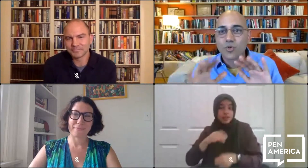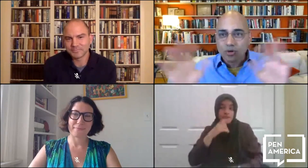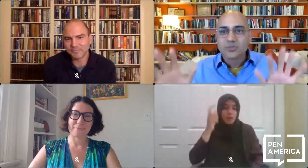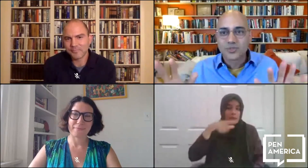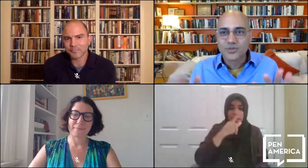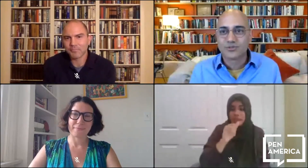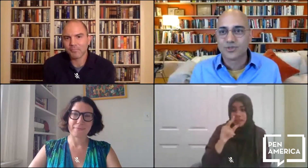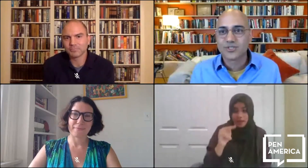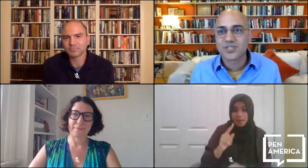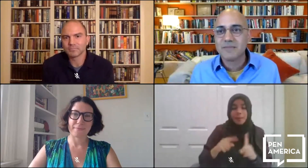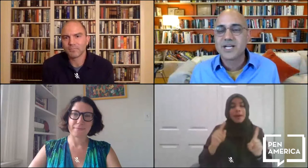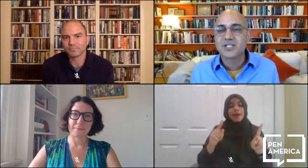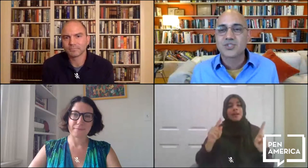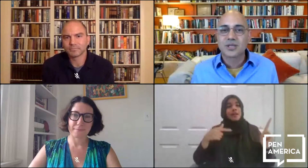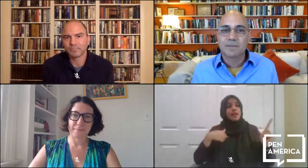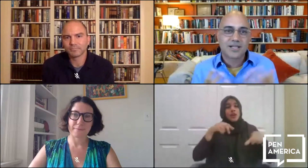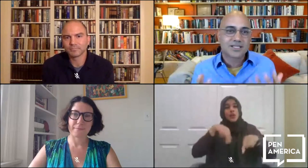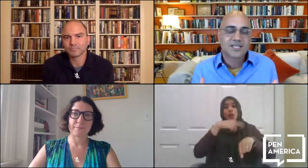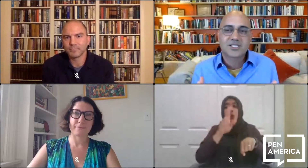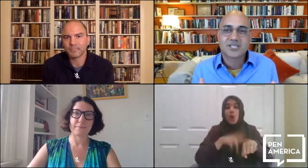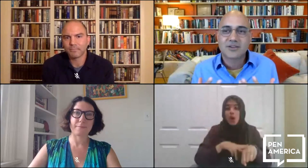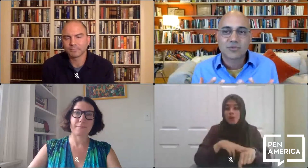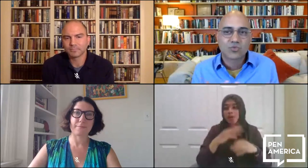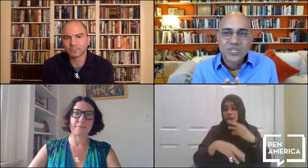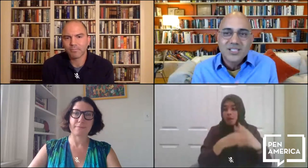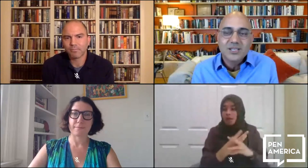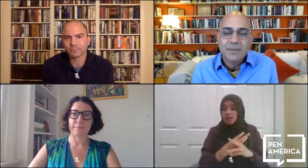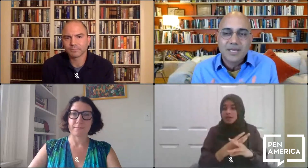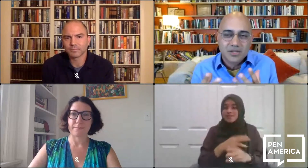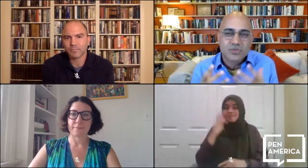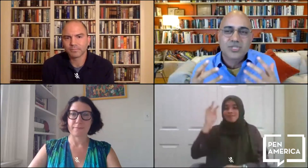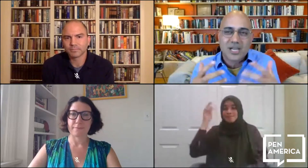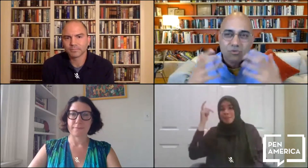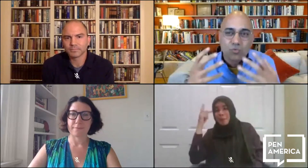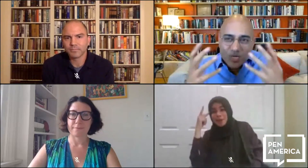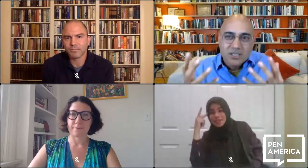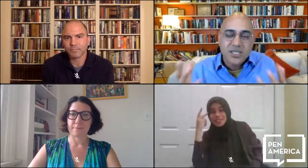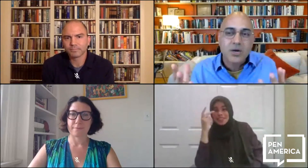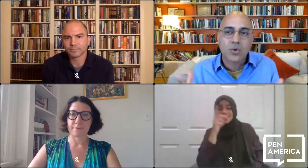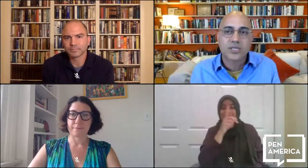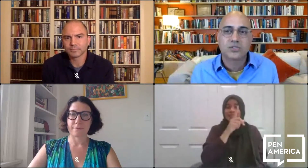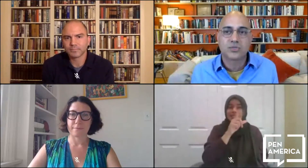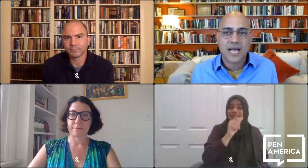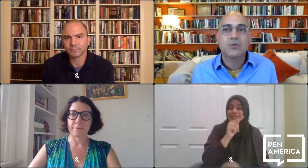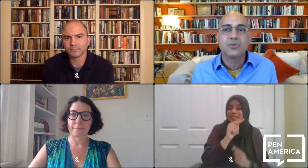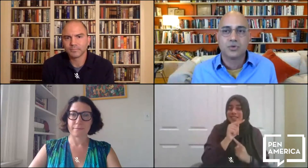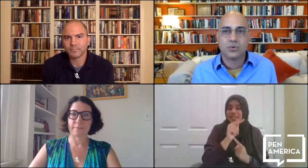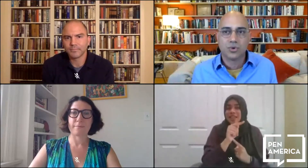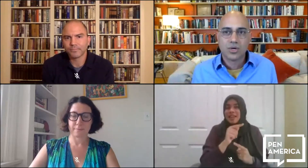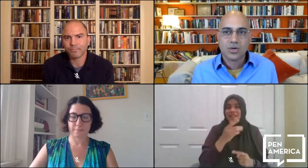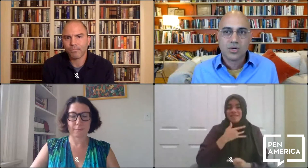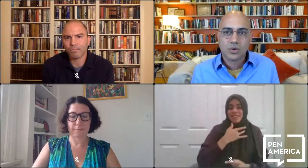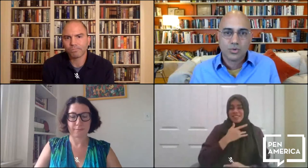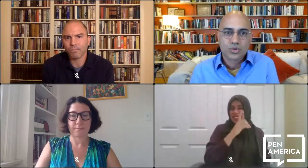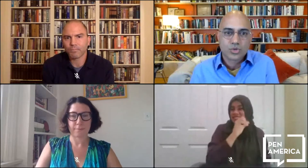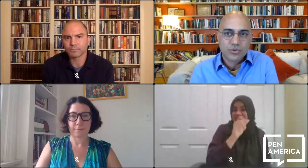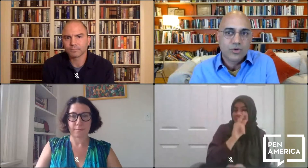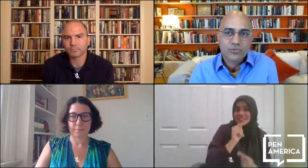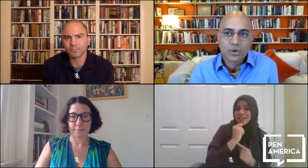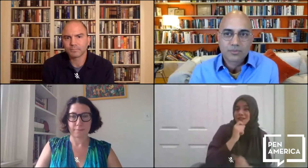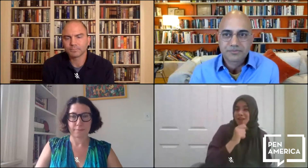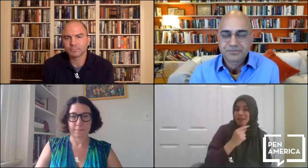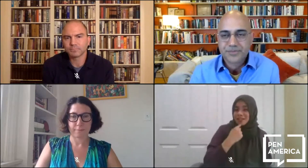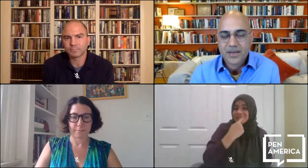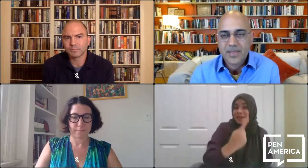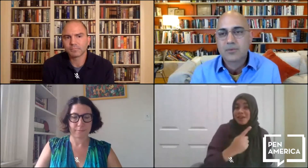more normal universe, I'm not sure that politics is ever real. I mean, literature is ever really going to tell you who you should vote